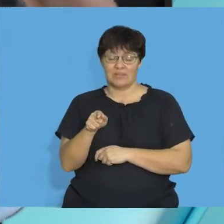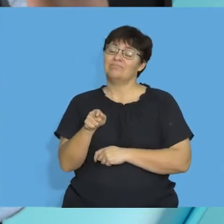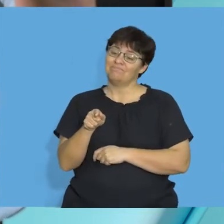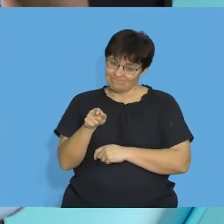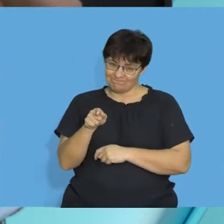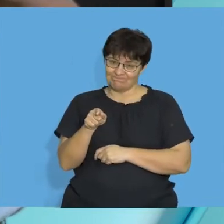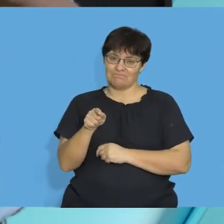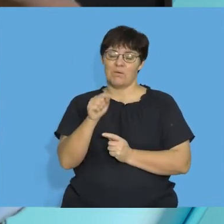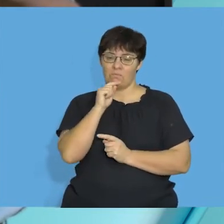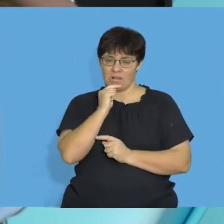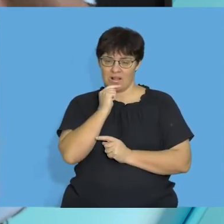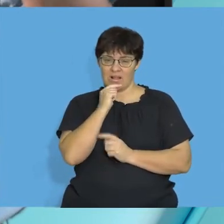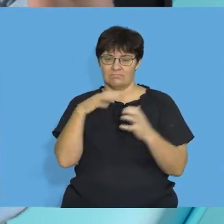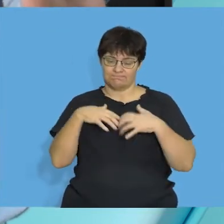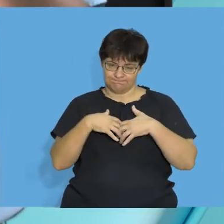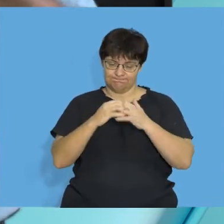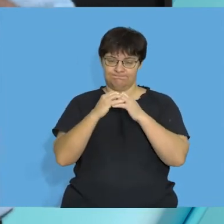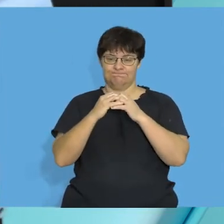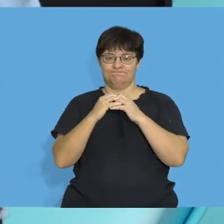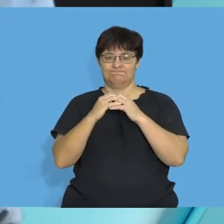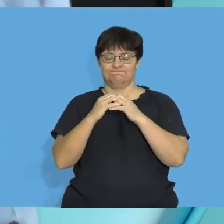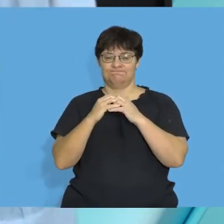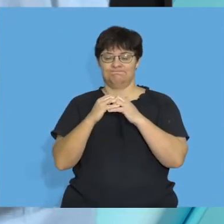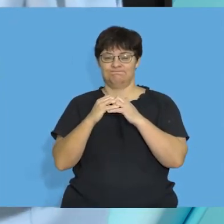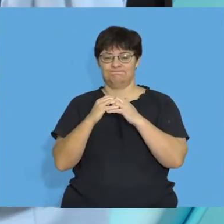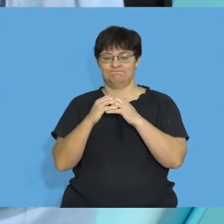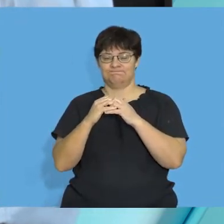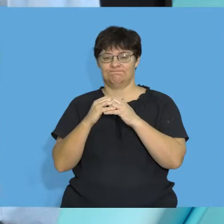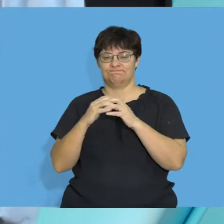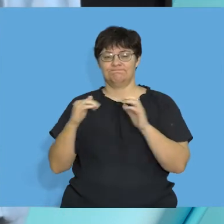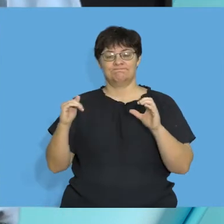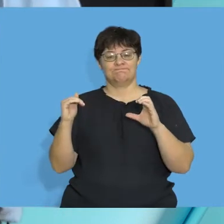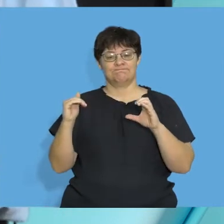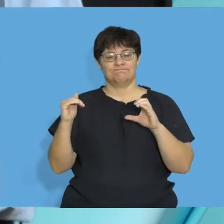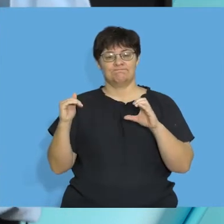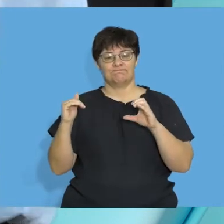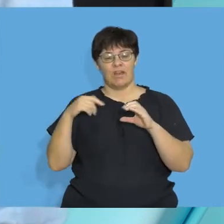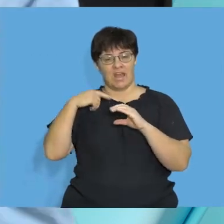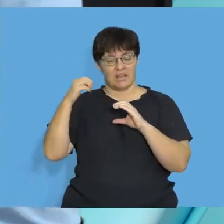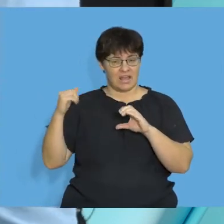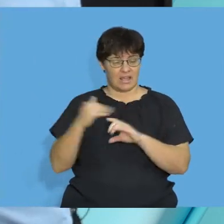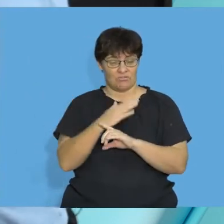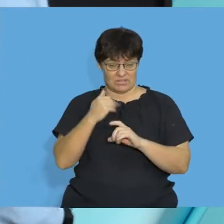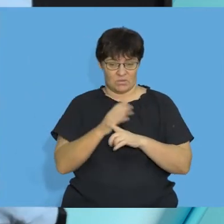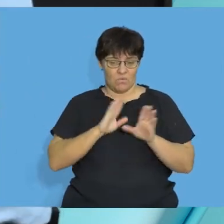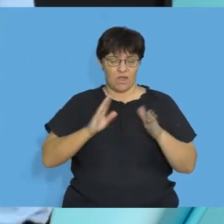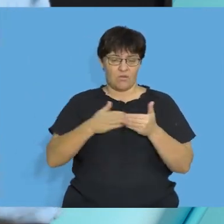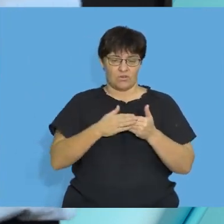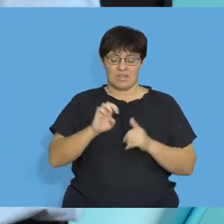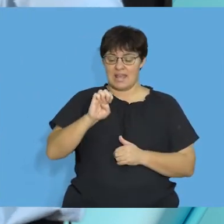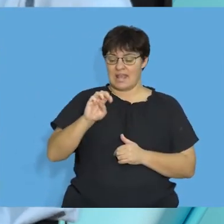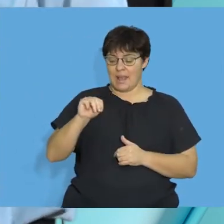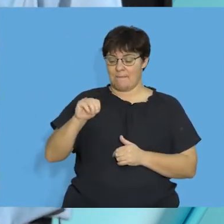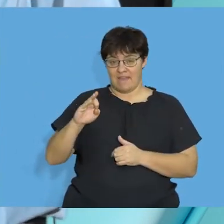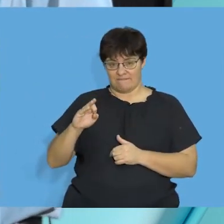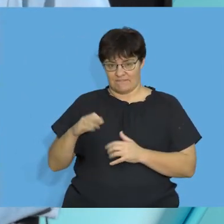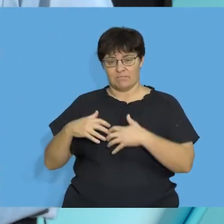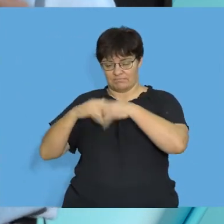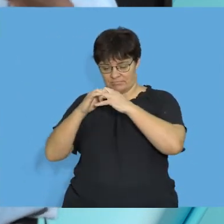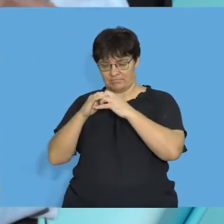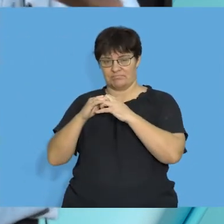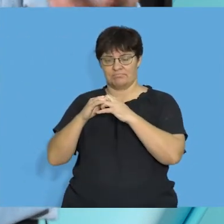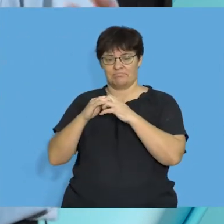an induced current. We're going to get an induced current because it's a closed circuit. There's going to be an EMF induced across the